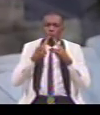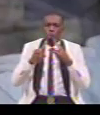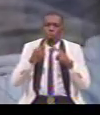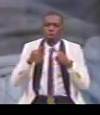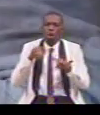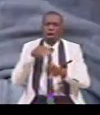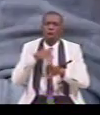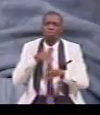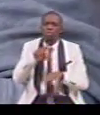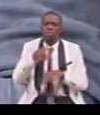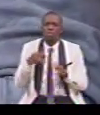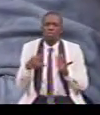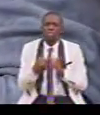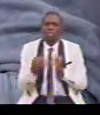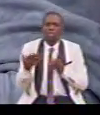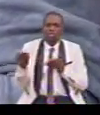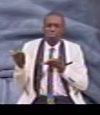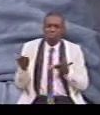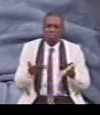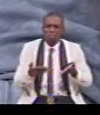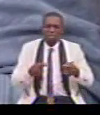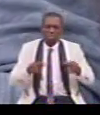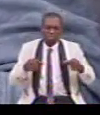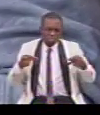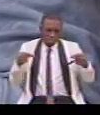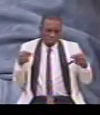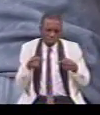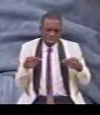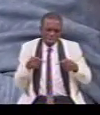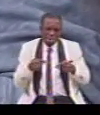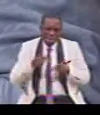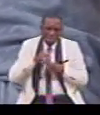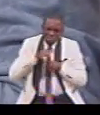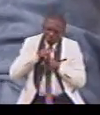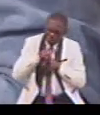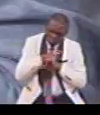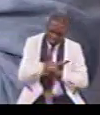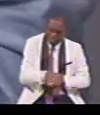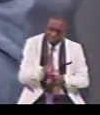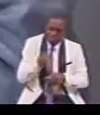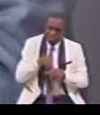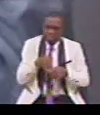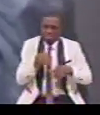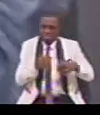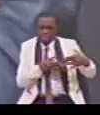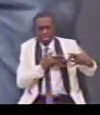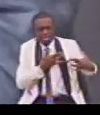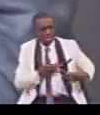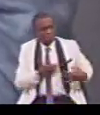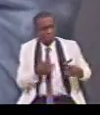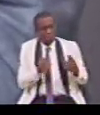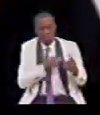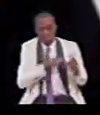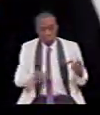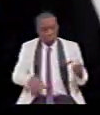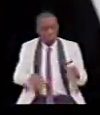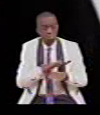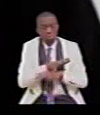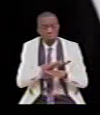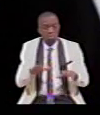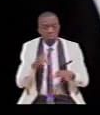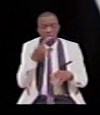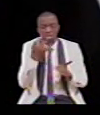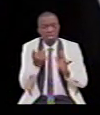it causes pain, affliction in the heart. The Lord did not say there will be no pain, but